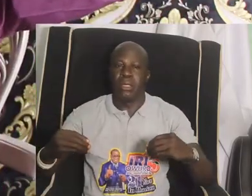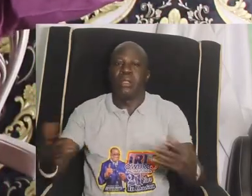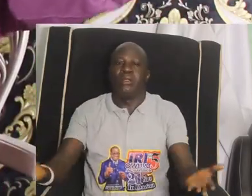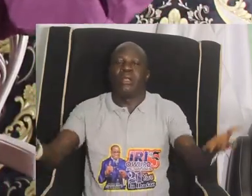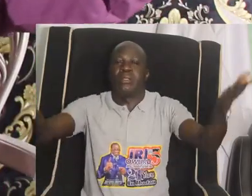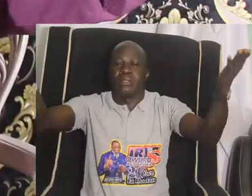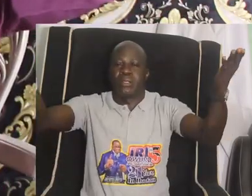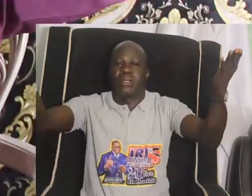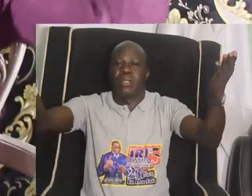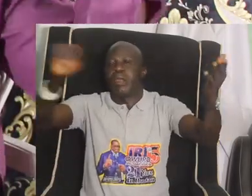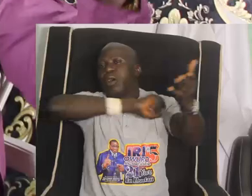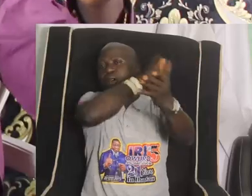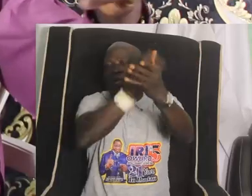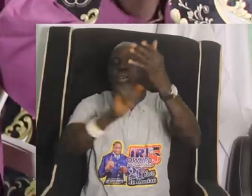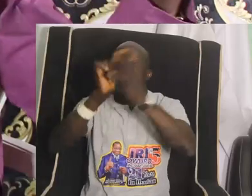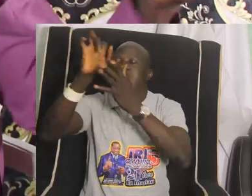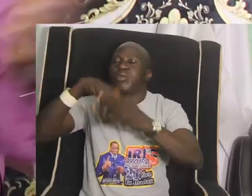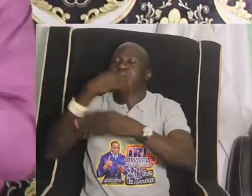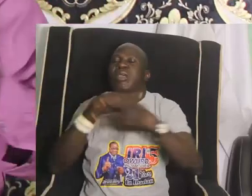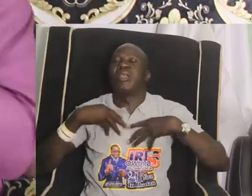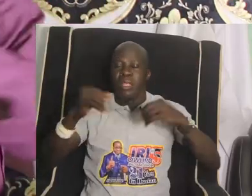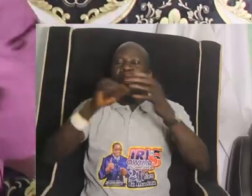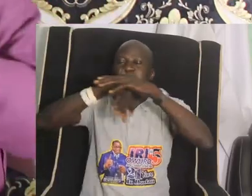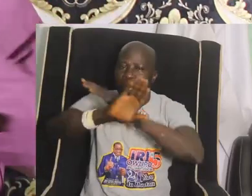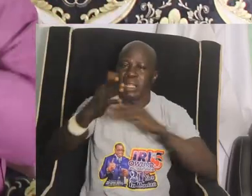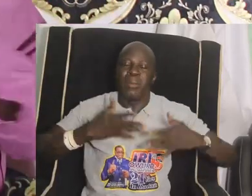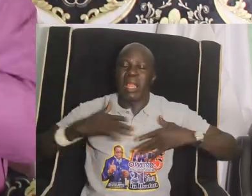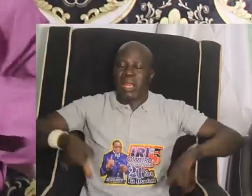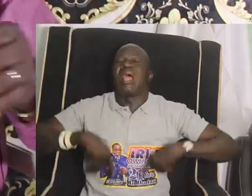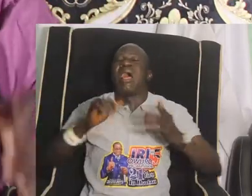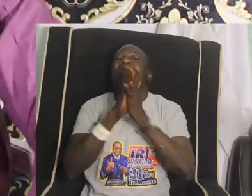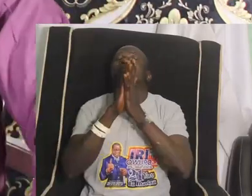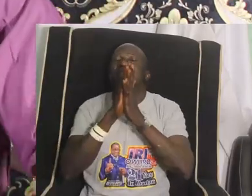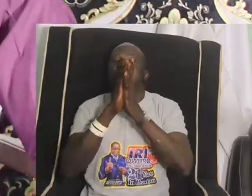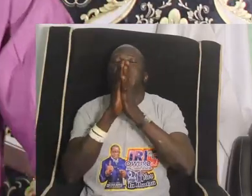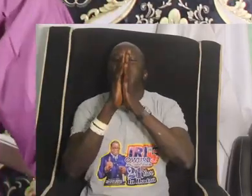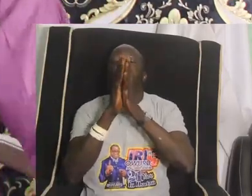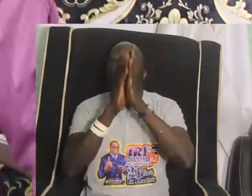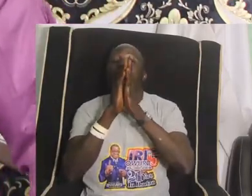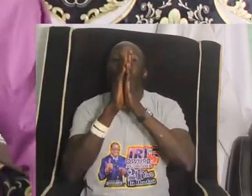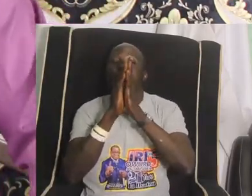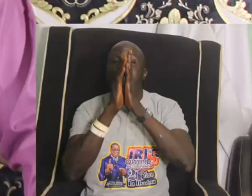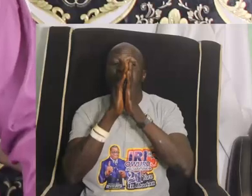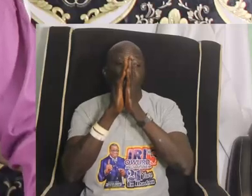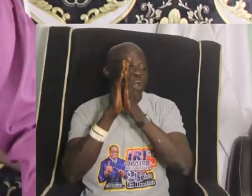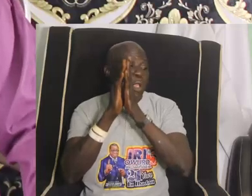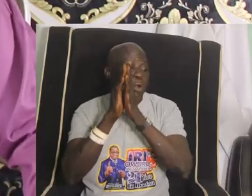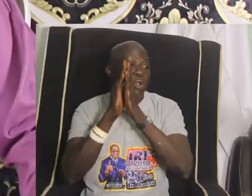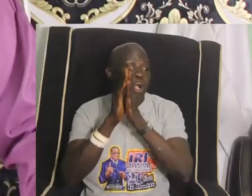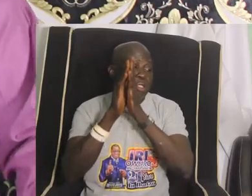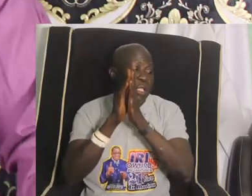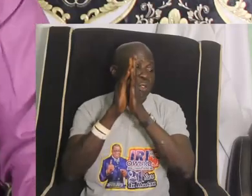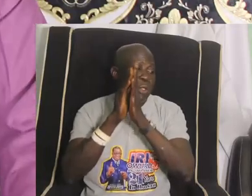healed. Lift up your hands. I said, was at it. Authority of healing and victory. I promise my life. Oh, Jesus. Oh, Jesus.